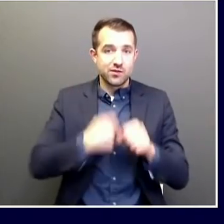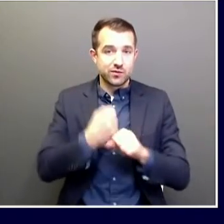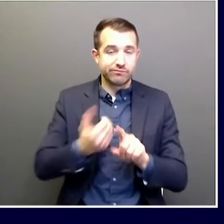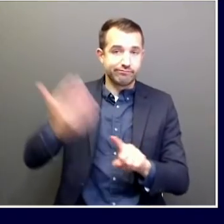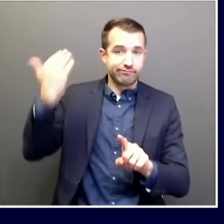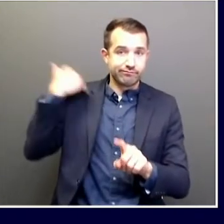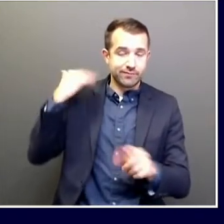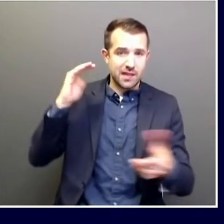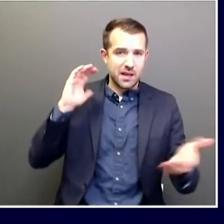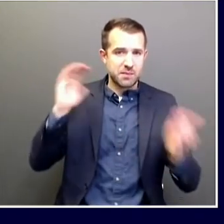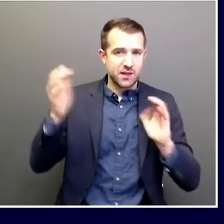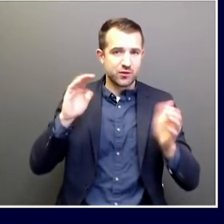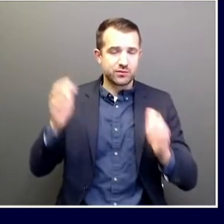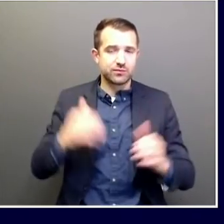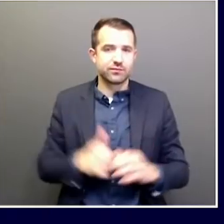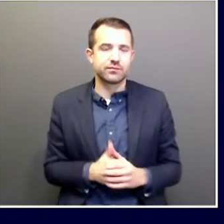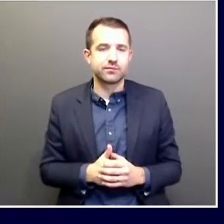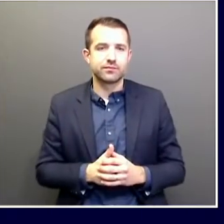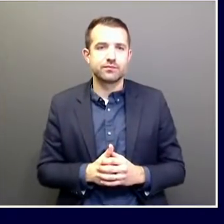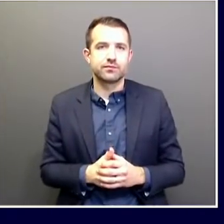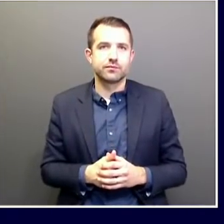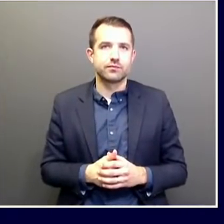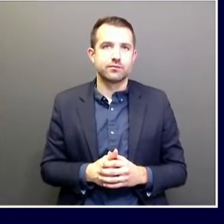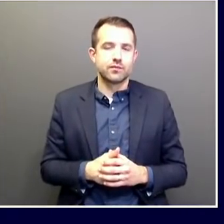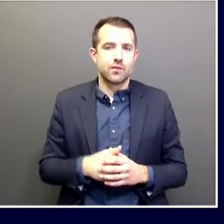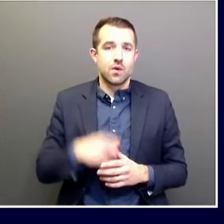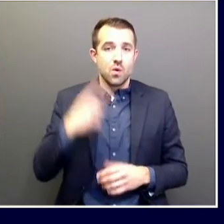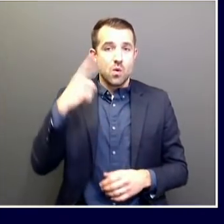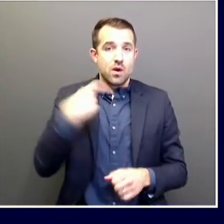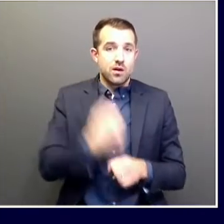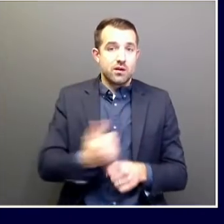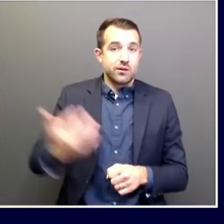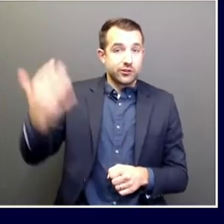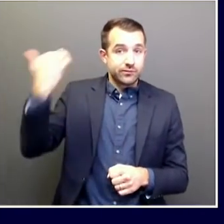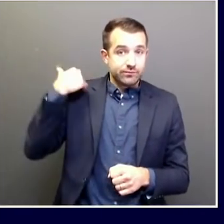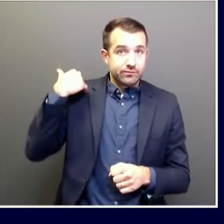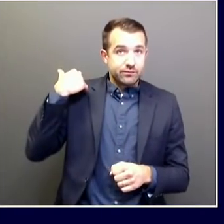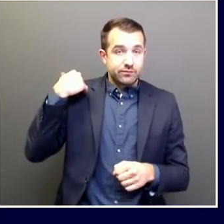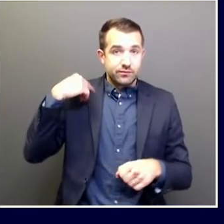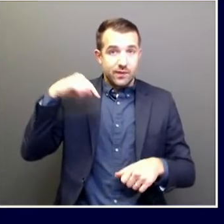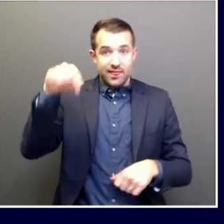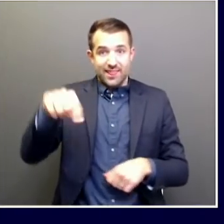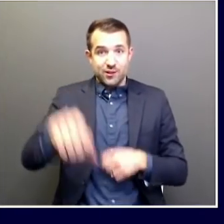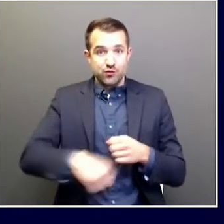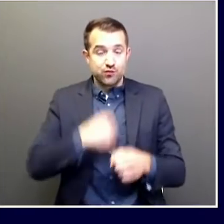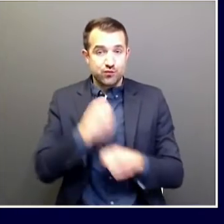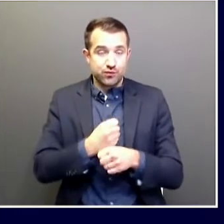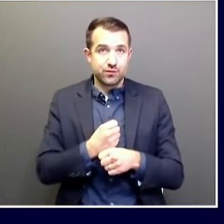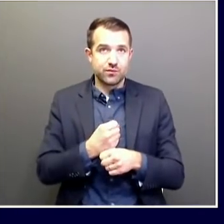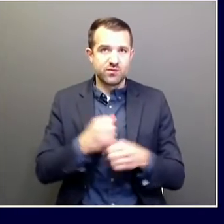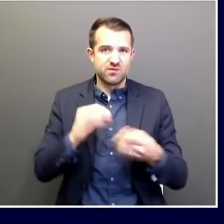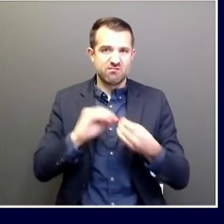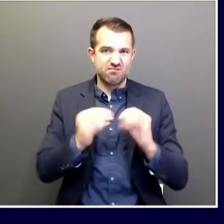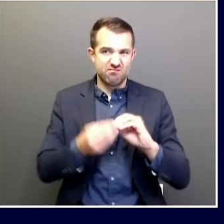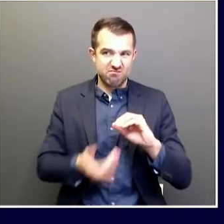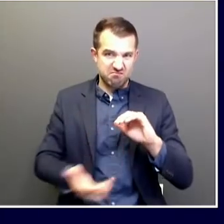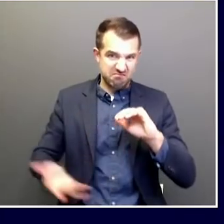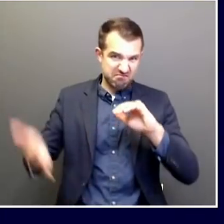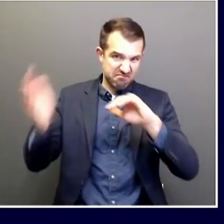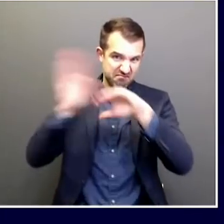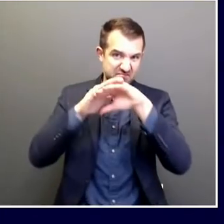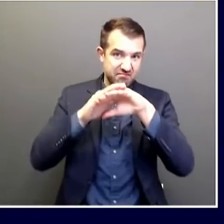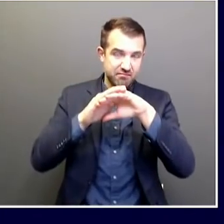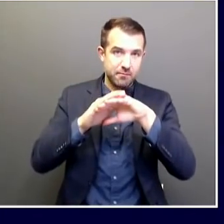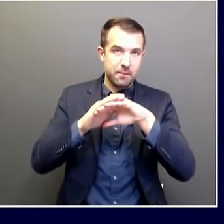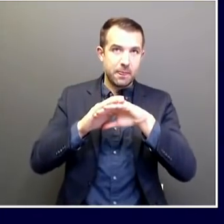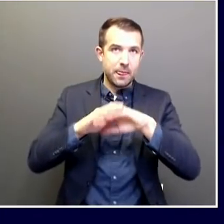broadly now, though, comparing where we were last year to this year now. Obviously, the numbers are much higher, but we also have the vaccines in place